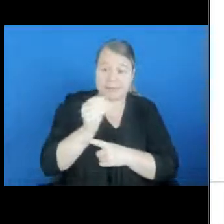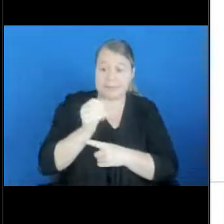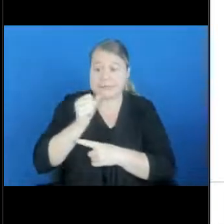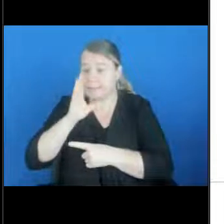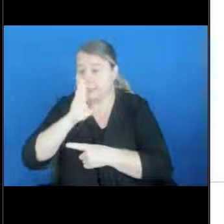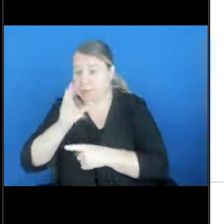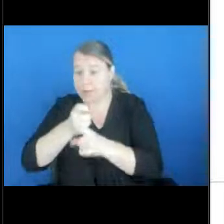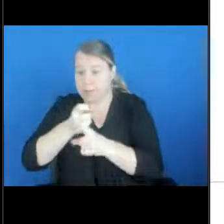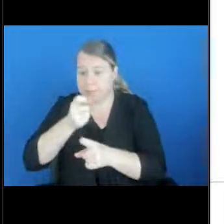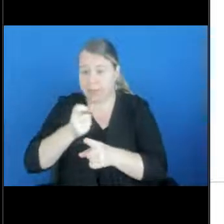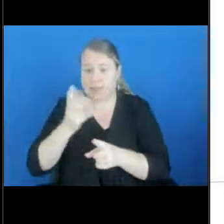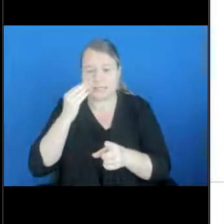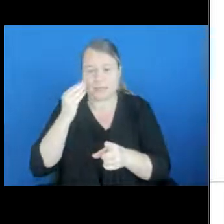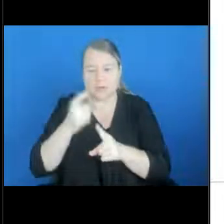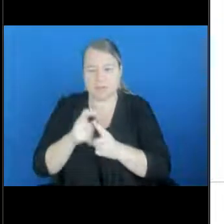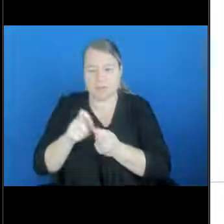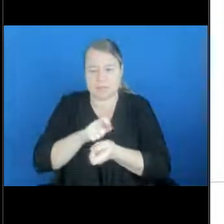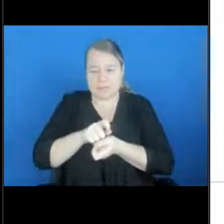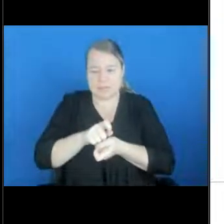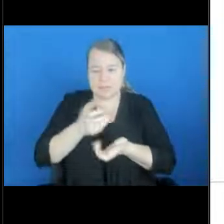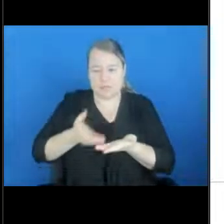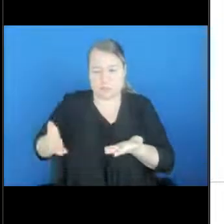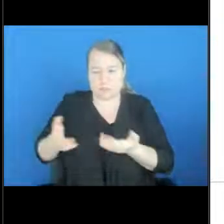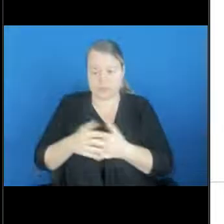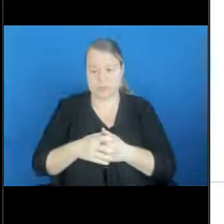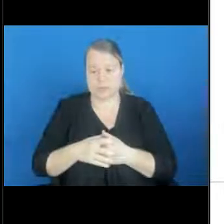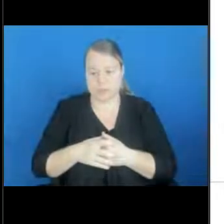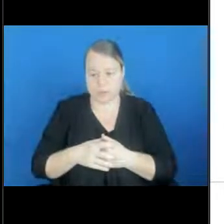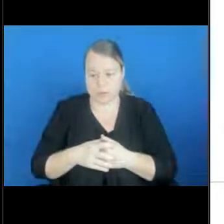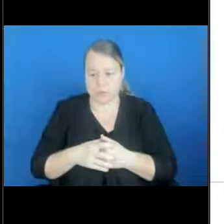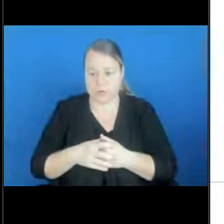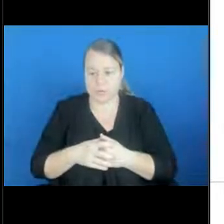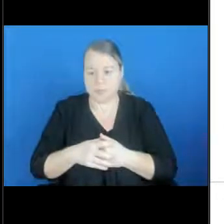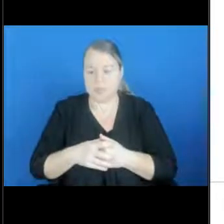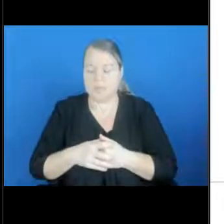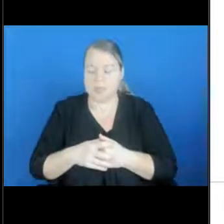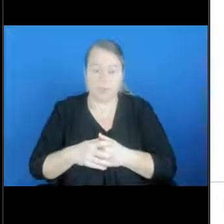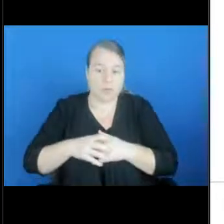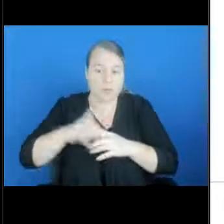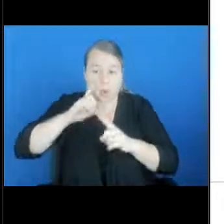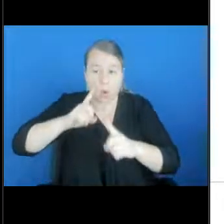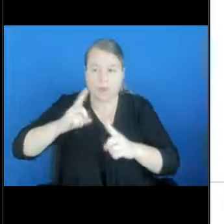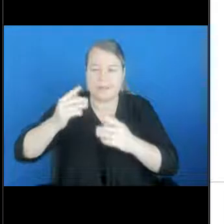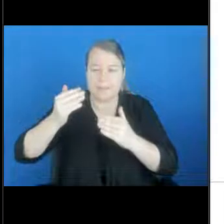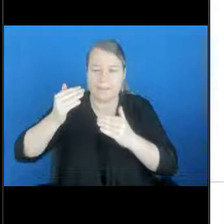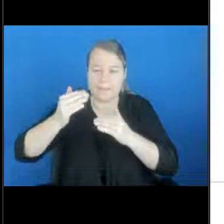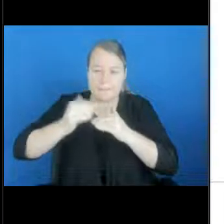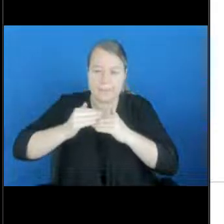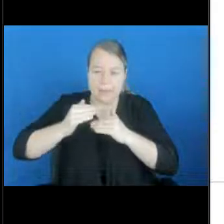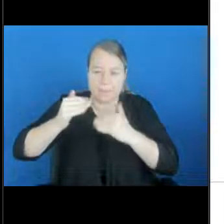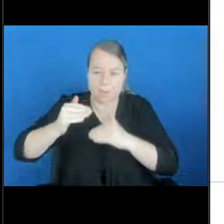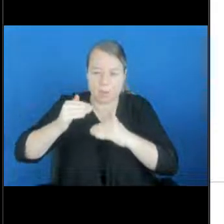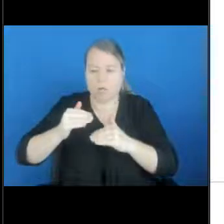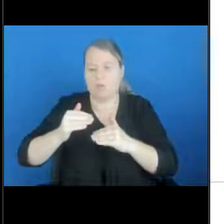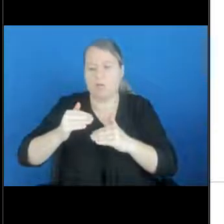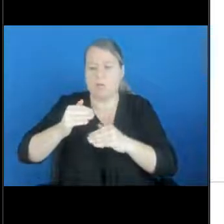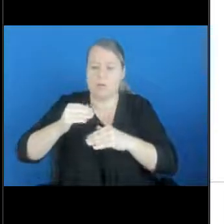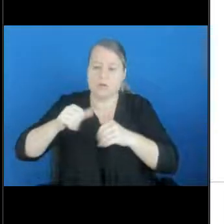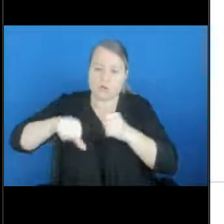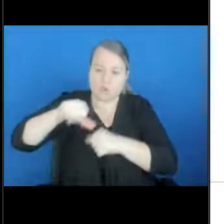by a particular resource. The proposed improvements would contribute minimal incremental impacts to socioeconomic and